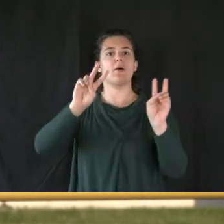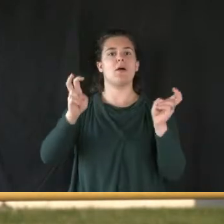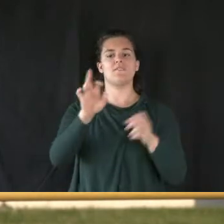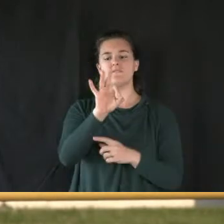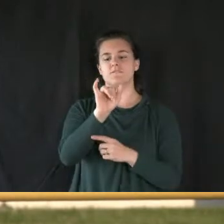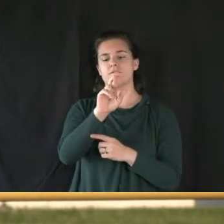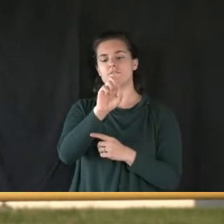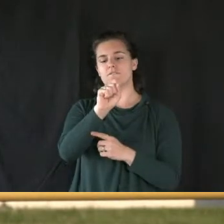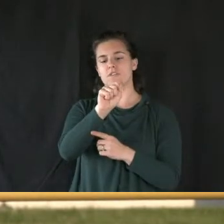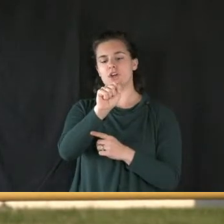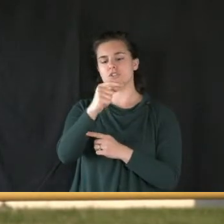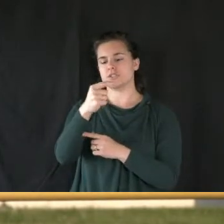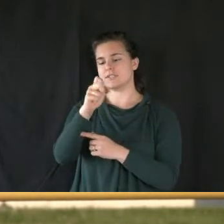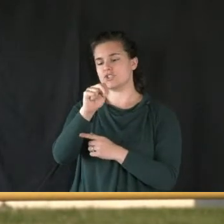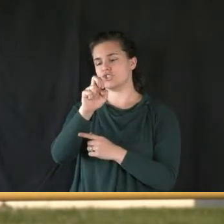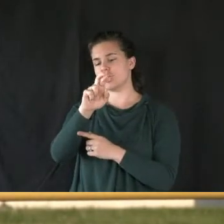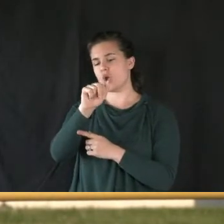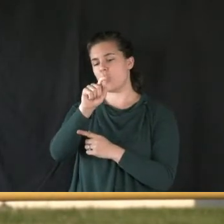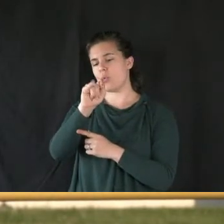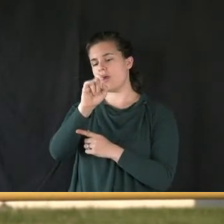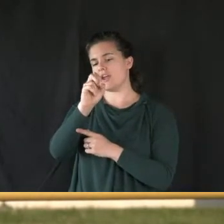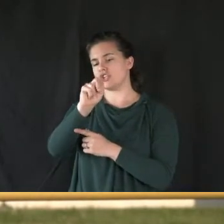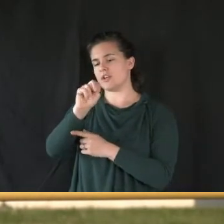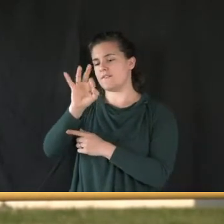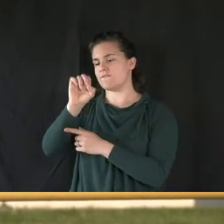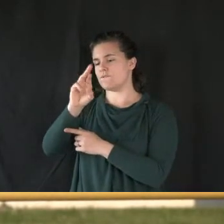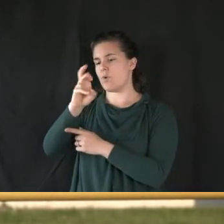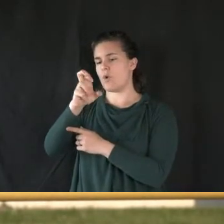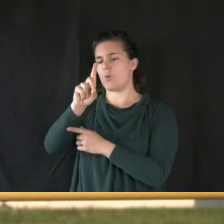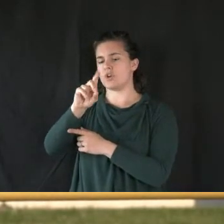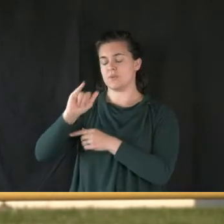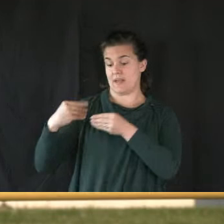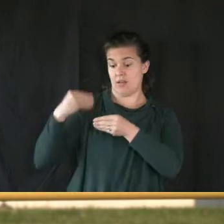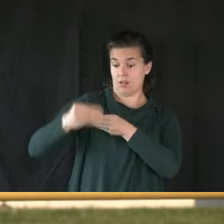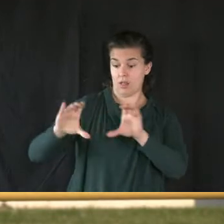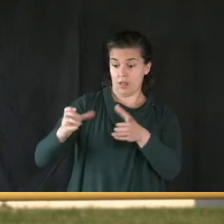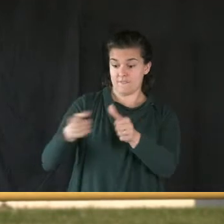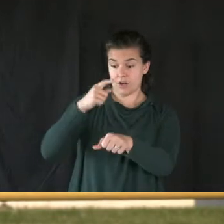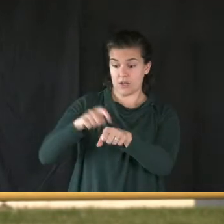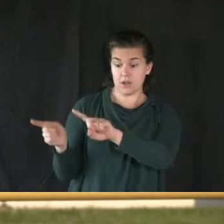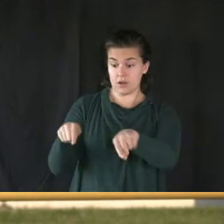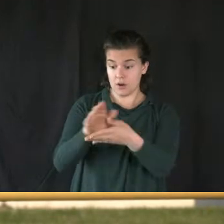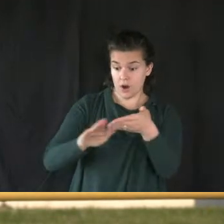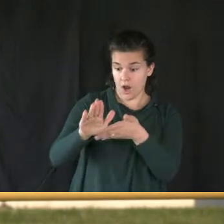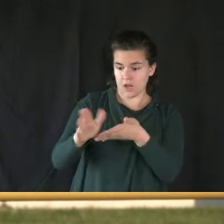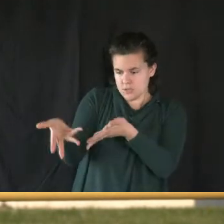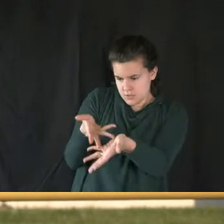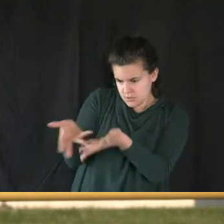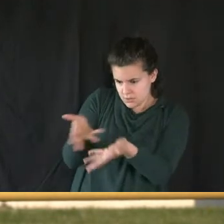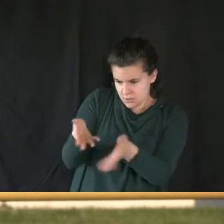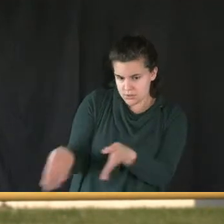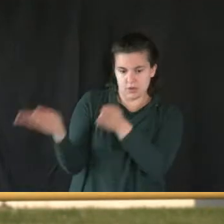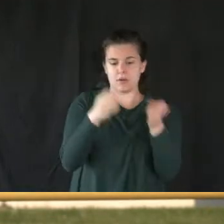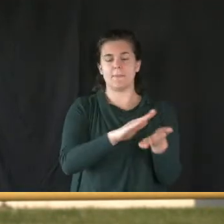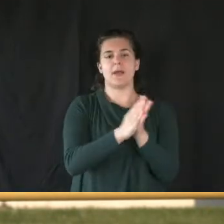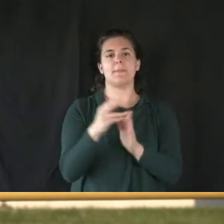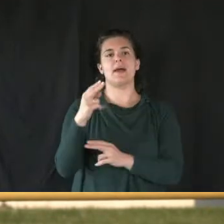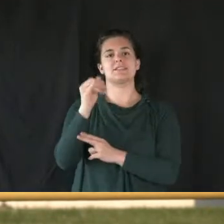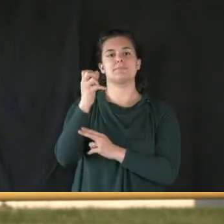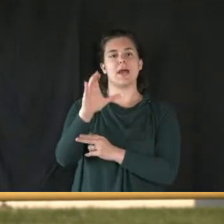university, was named an emerging Hispanic serving institution, and